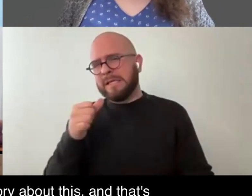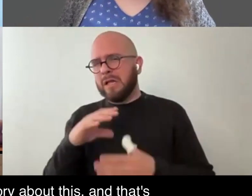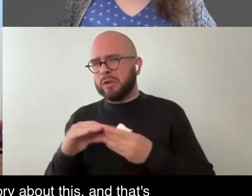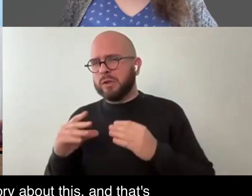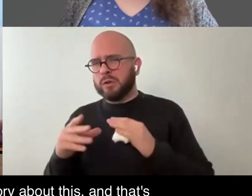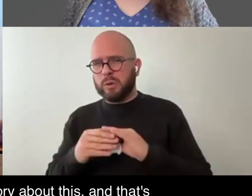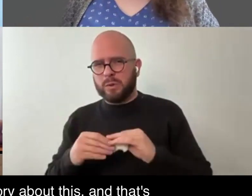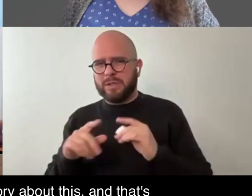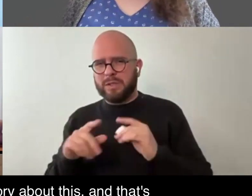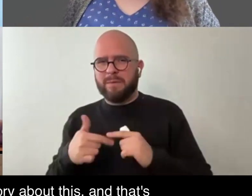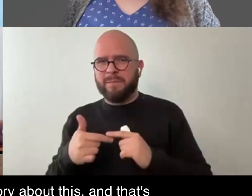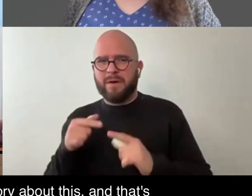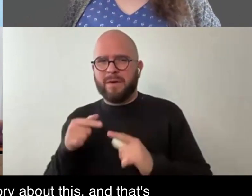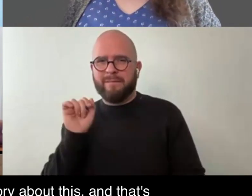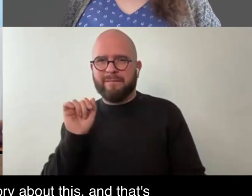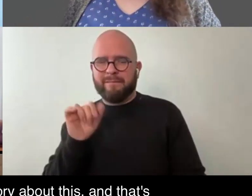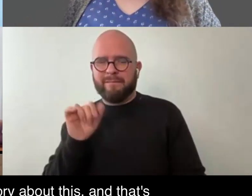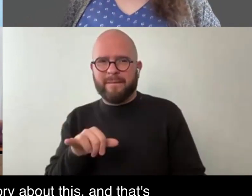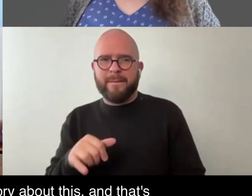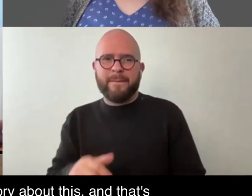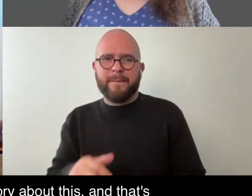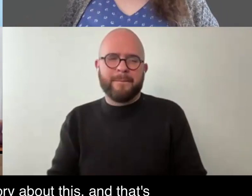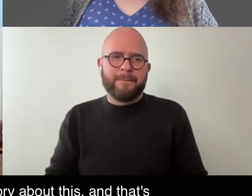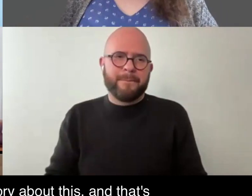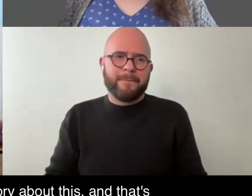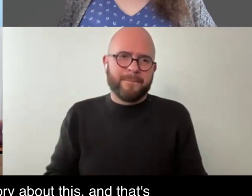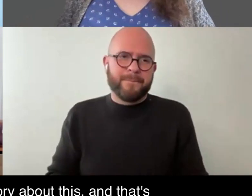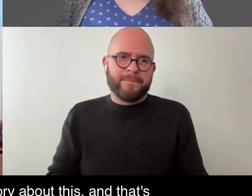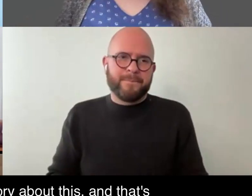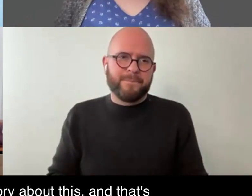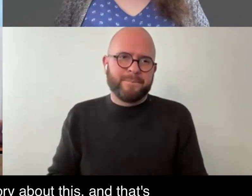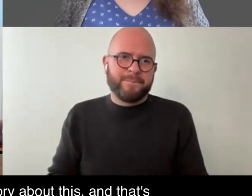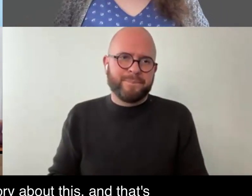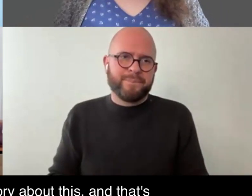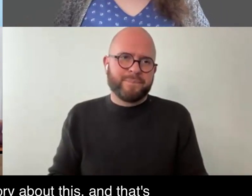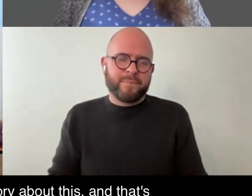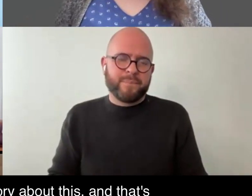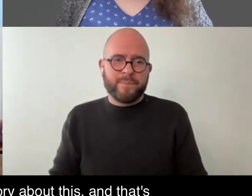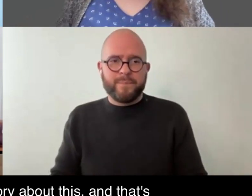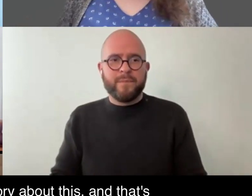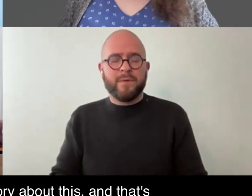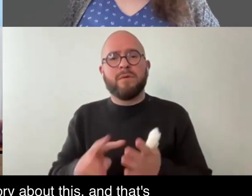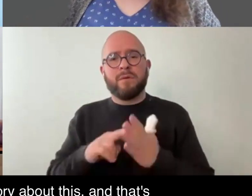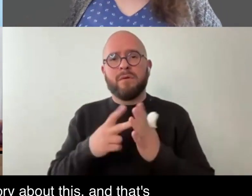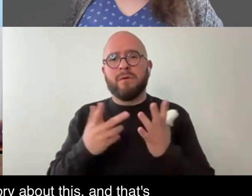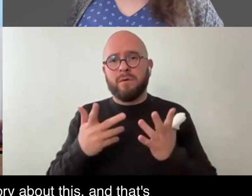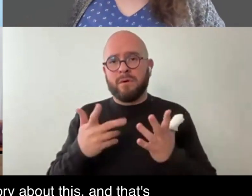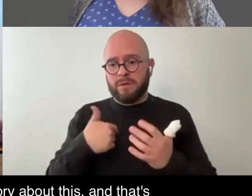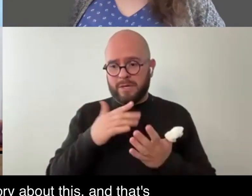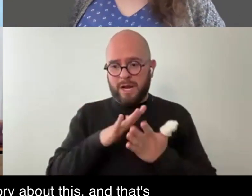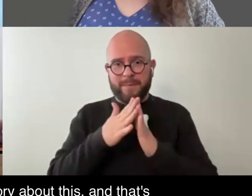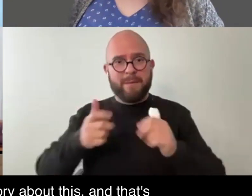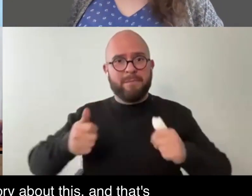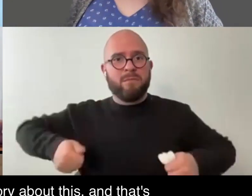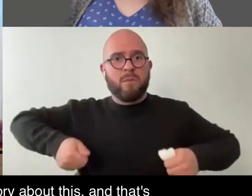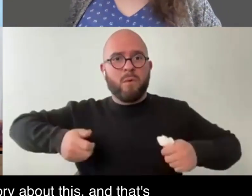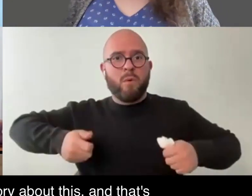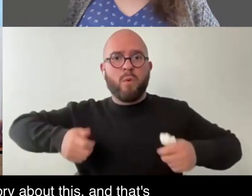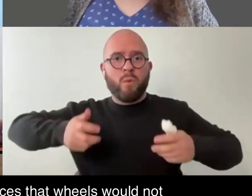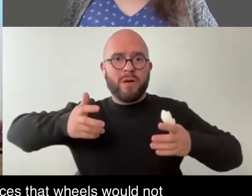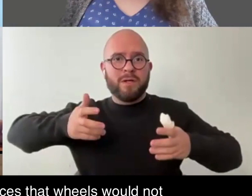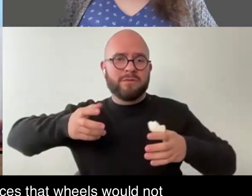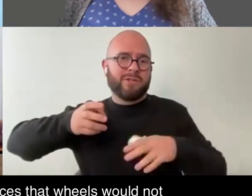this. And that's, right, when I became a wheelchair user, I came to